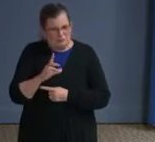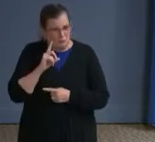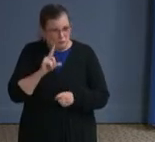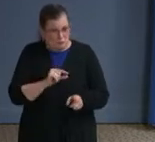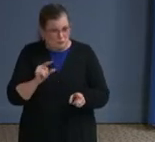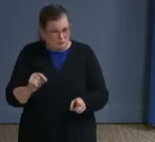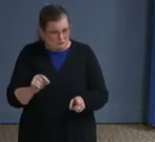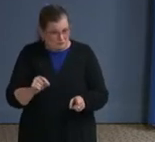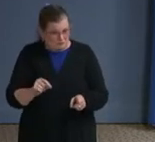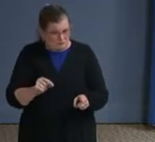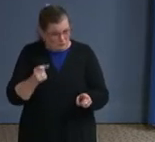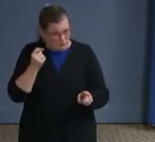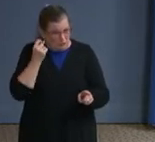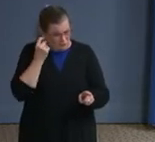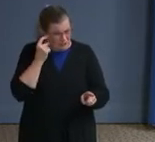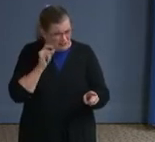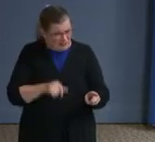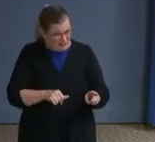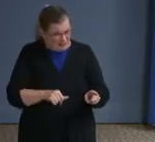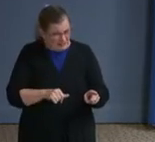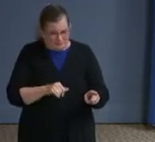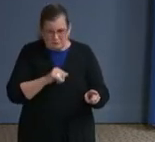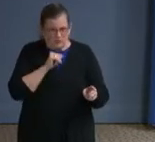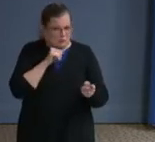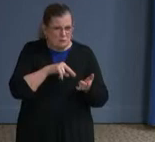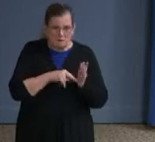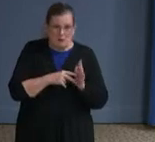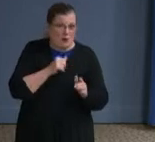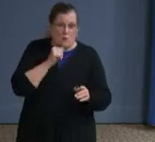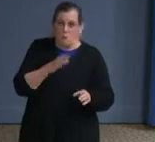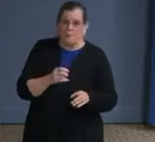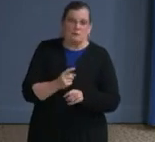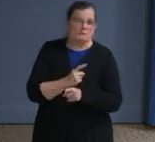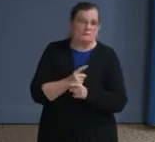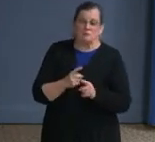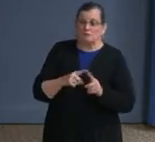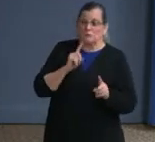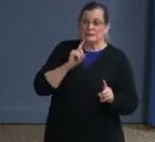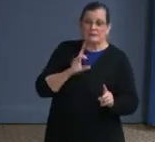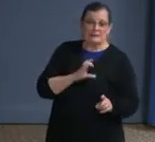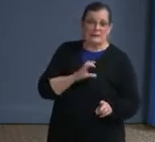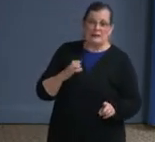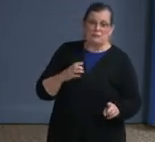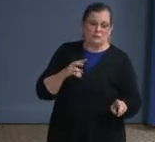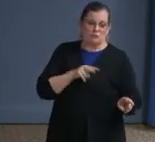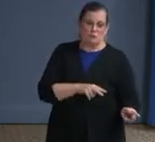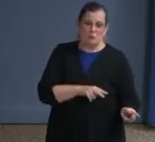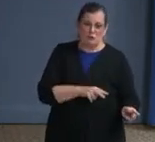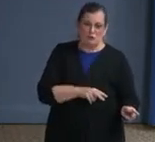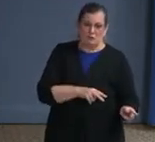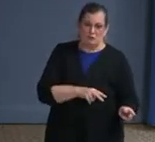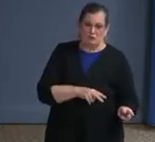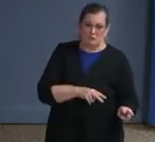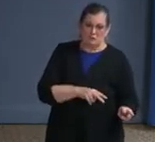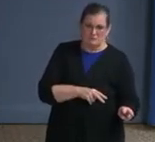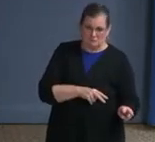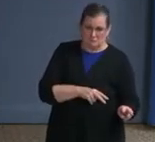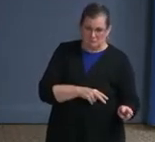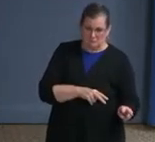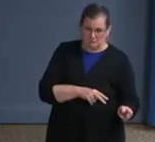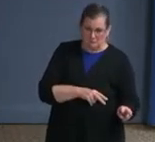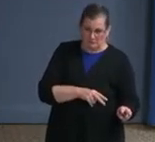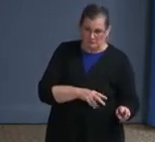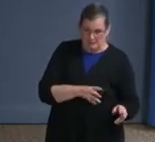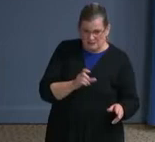that, that doesn't mean that it wouldn't be appropriate for the council to have an oversight hearing, sorry, Chief, and